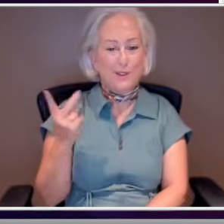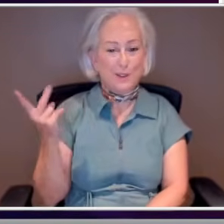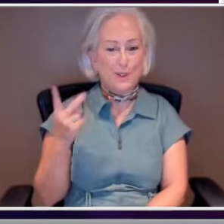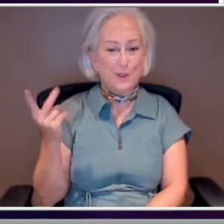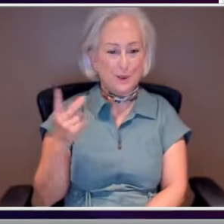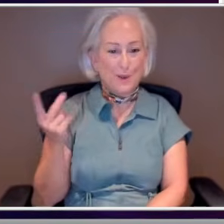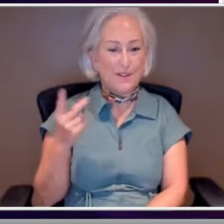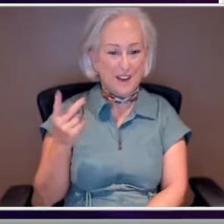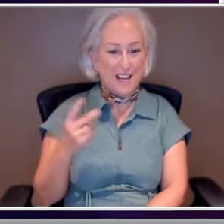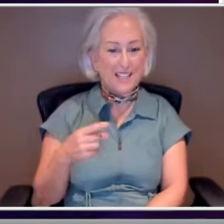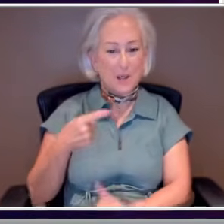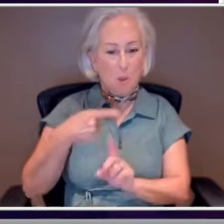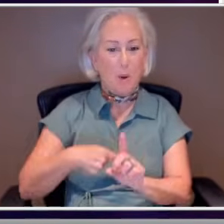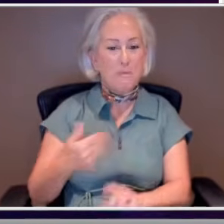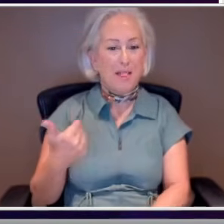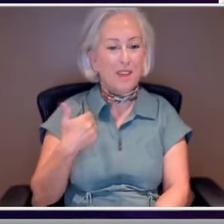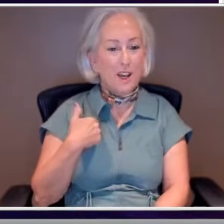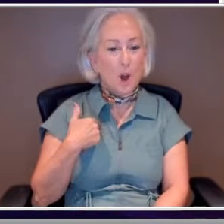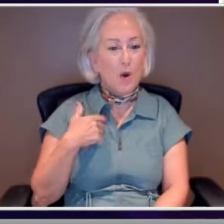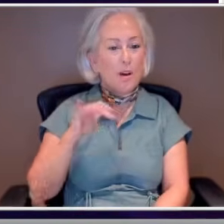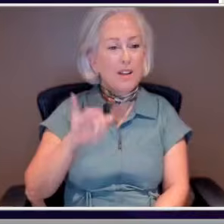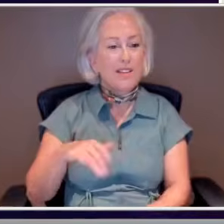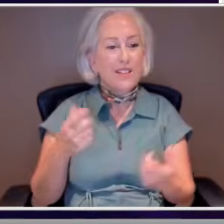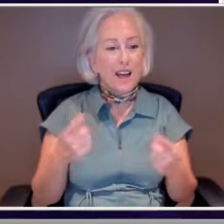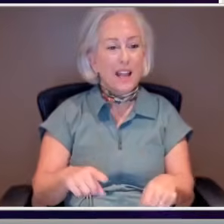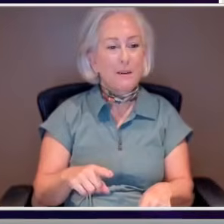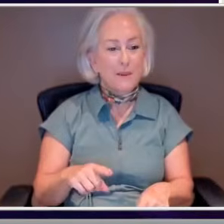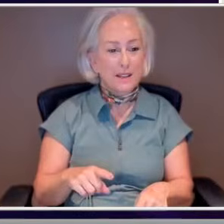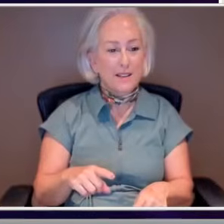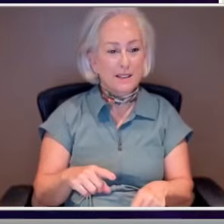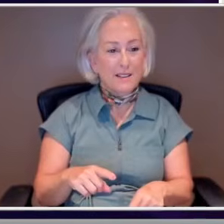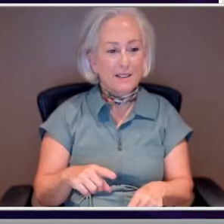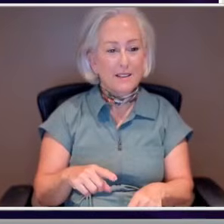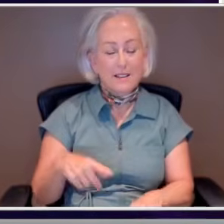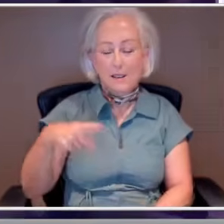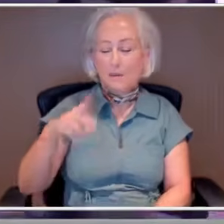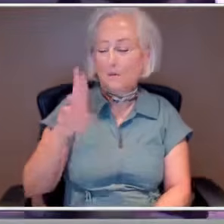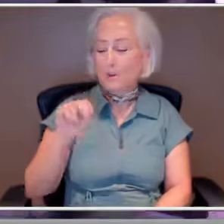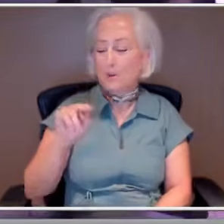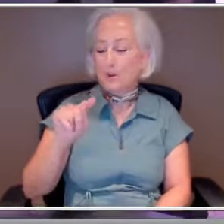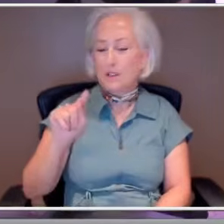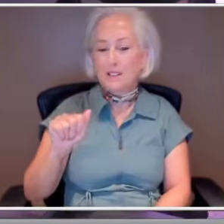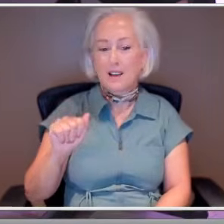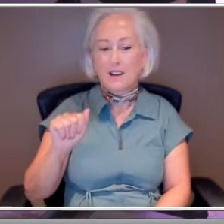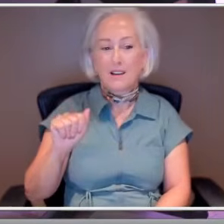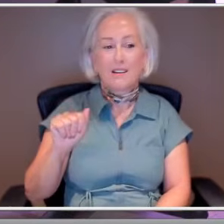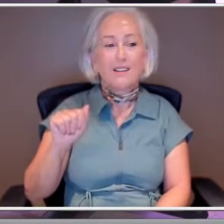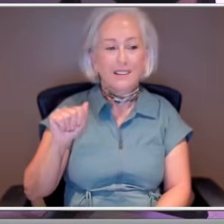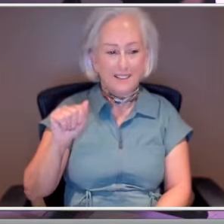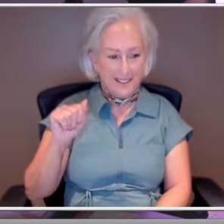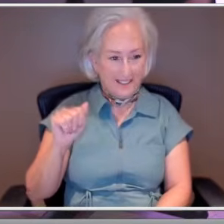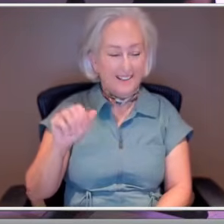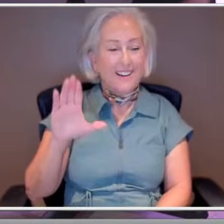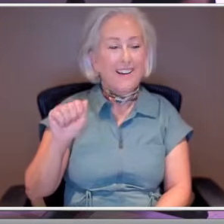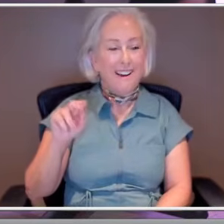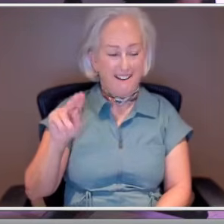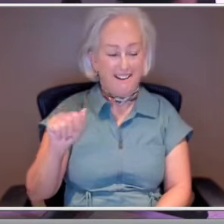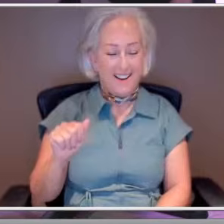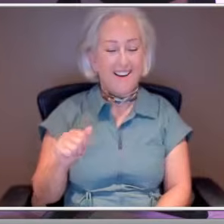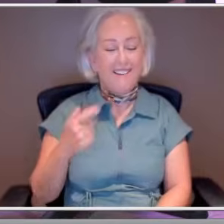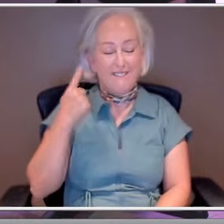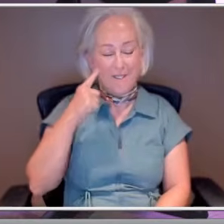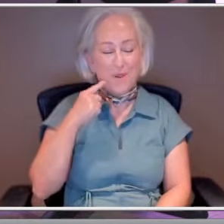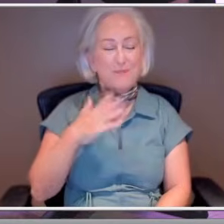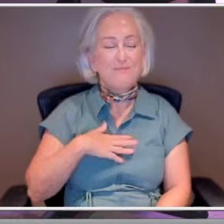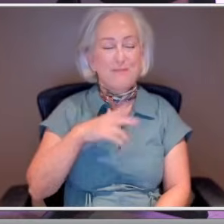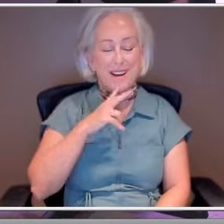month ago And where was that? in Punta Cana, the Dominican Republic. For your 30th. Yes, for my 30th. That's a good birthday. That's a